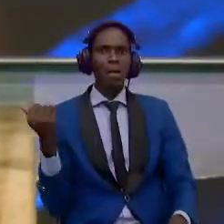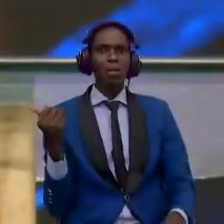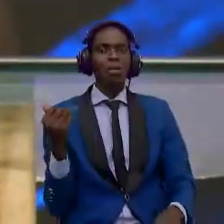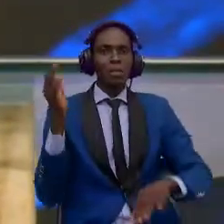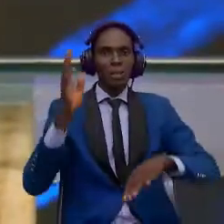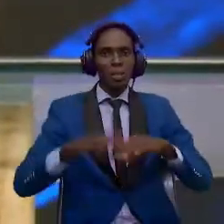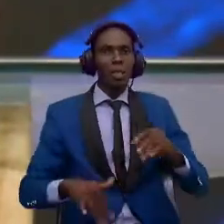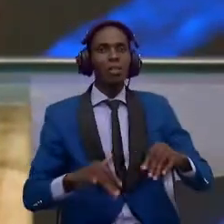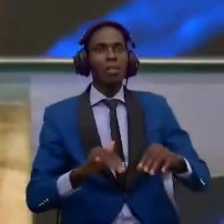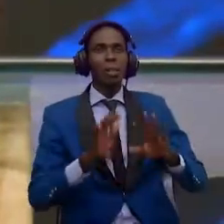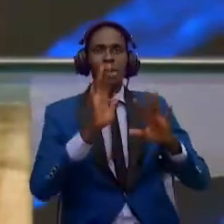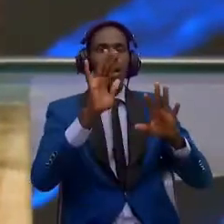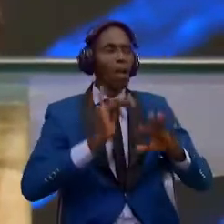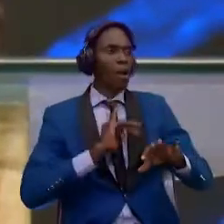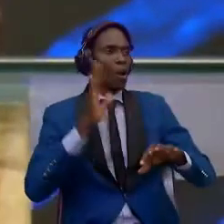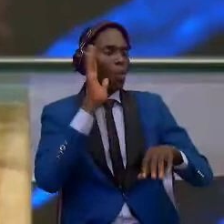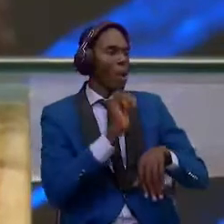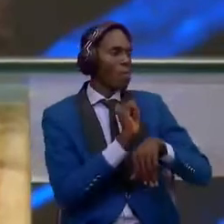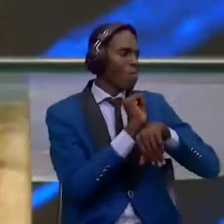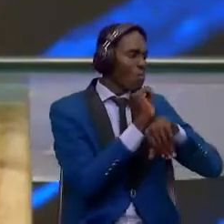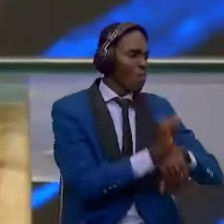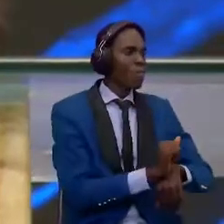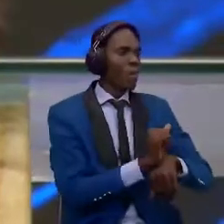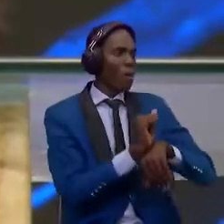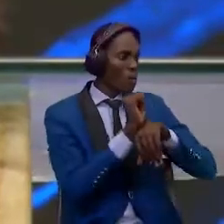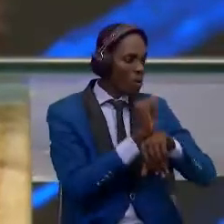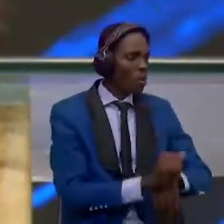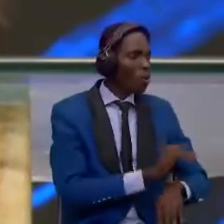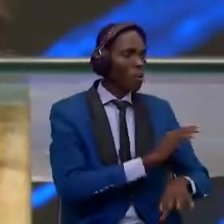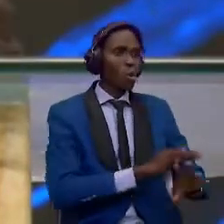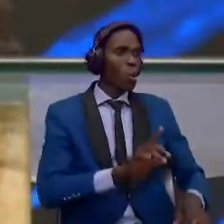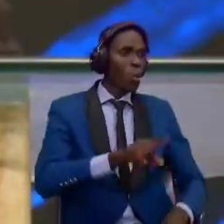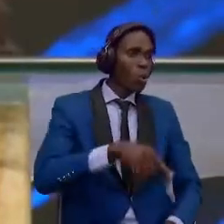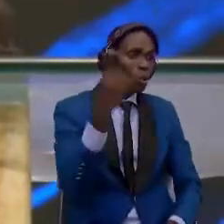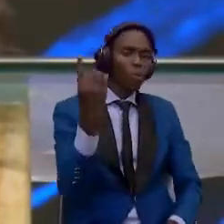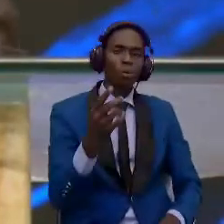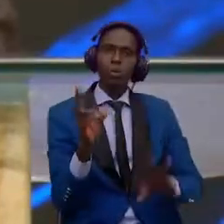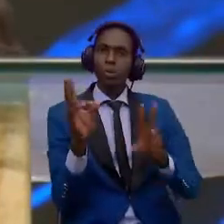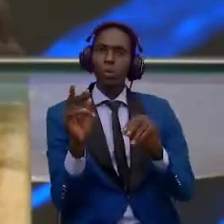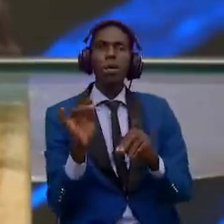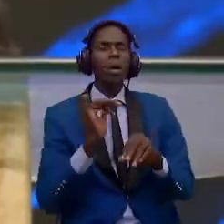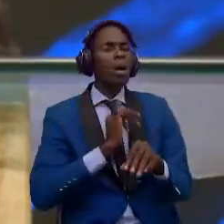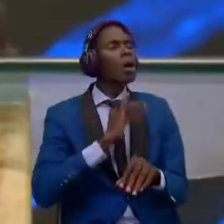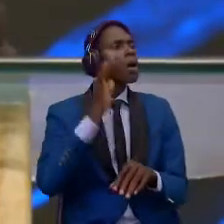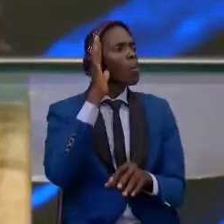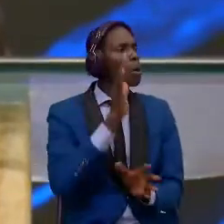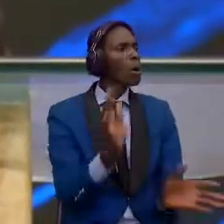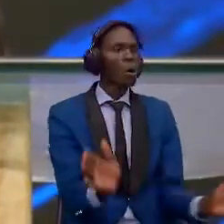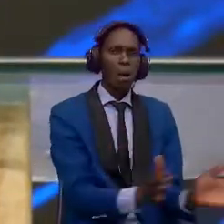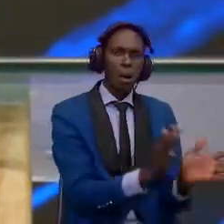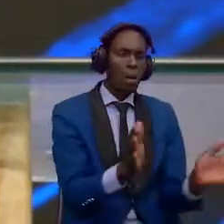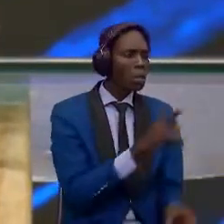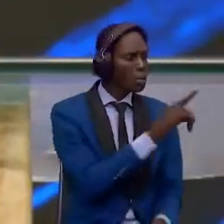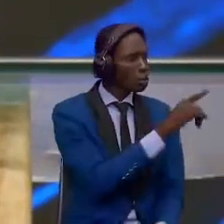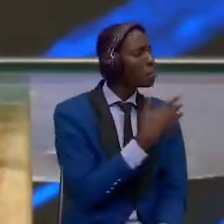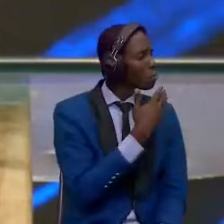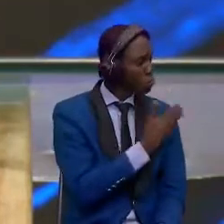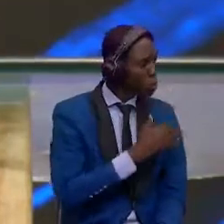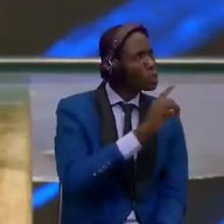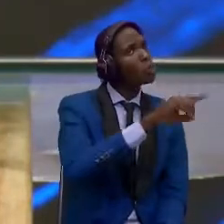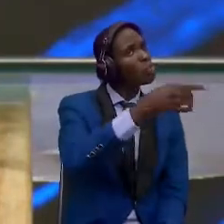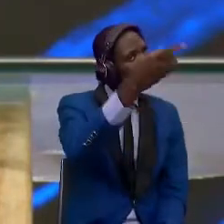on him. I'm going to keep on telling him, don't hide your gift and don't hide behind any excuse because of